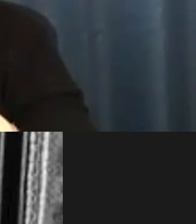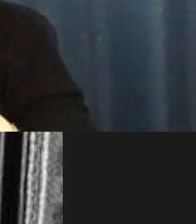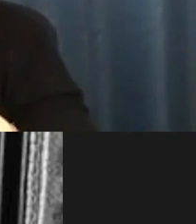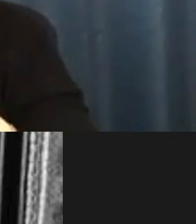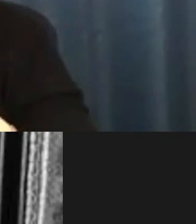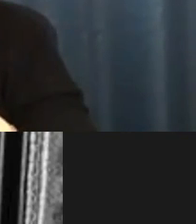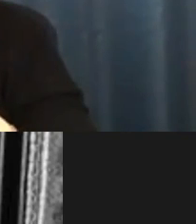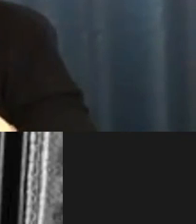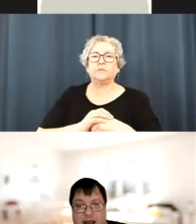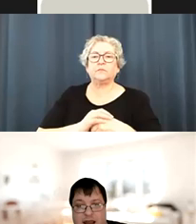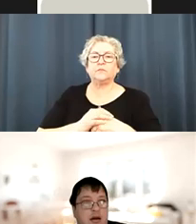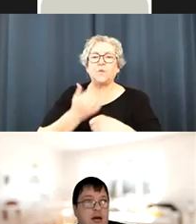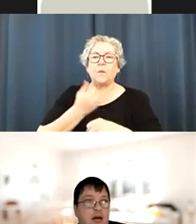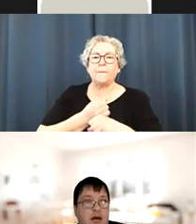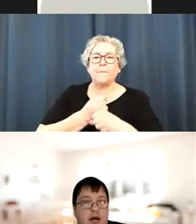Make sure my sound is ready.